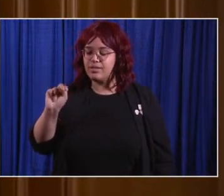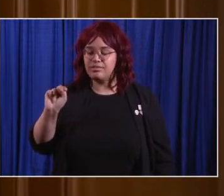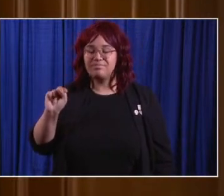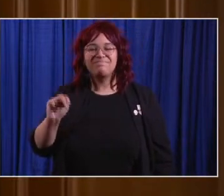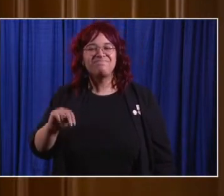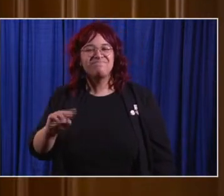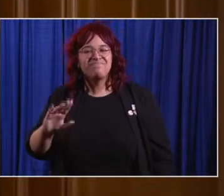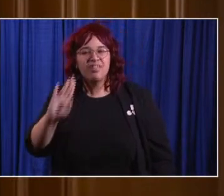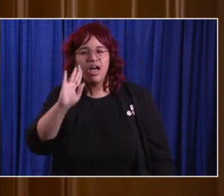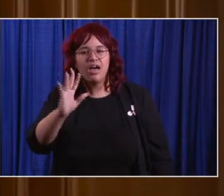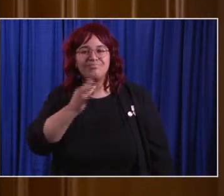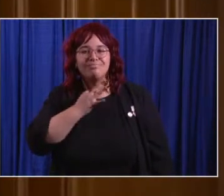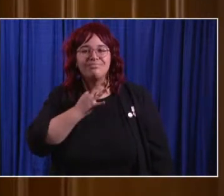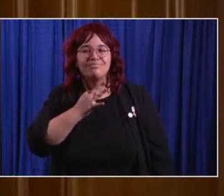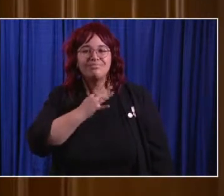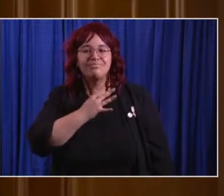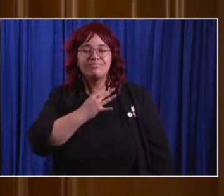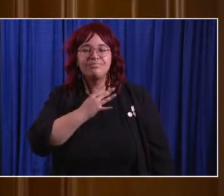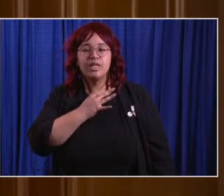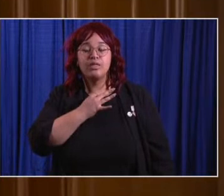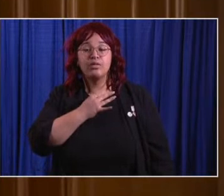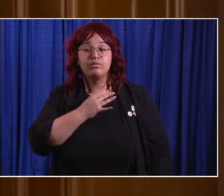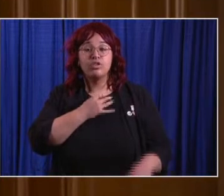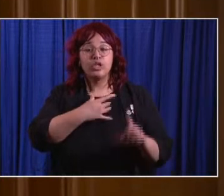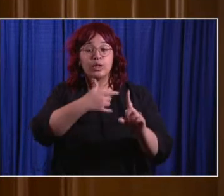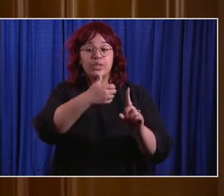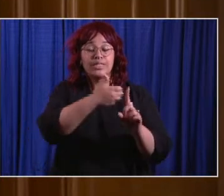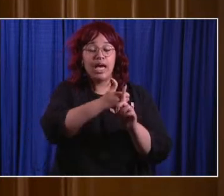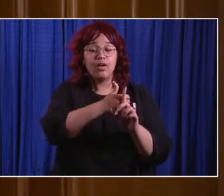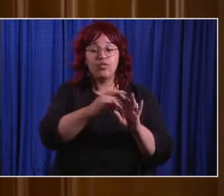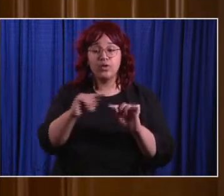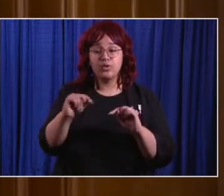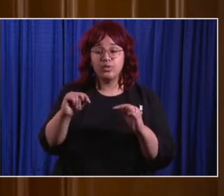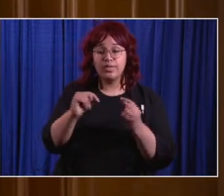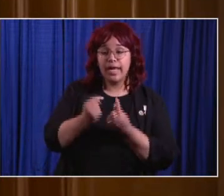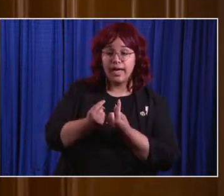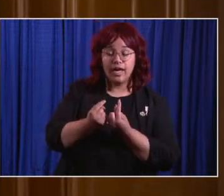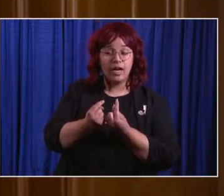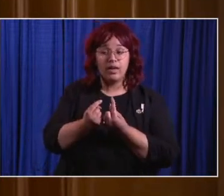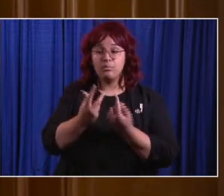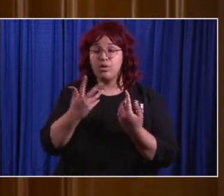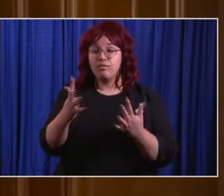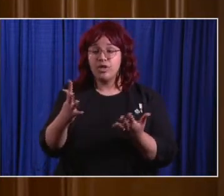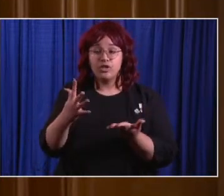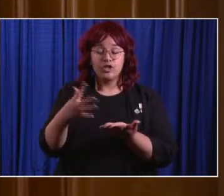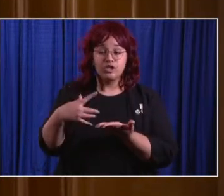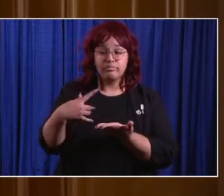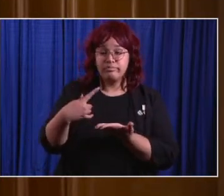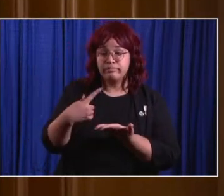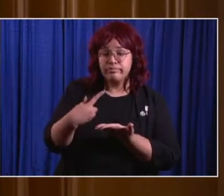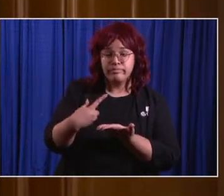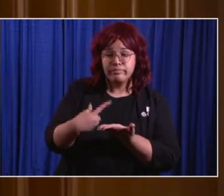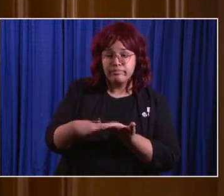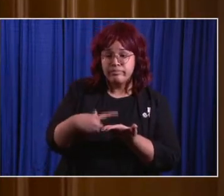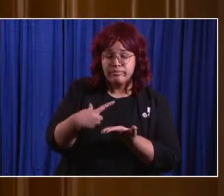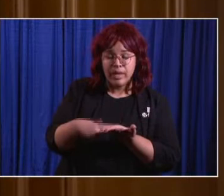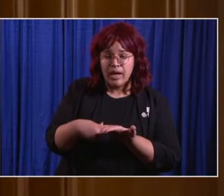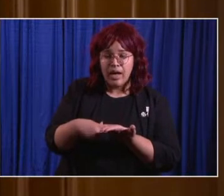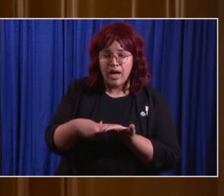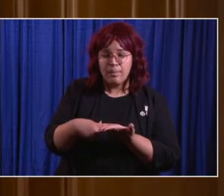your conversations with your team about possibly adding a goal to remove health orders tied to vaccination rates? Thanks.